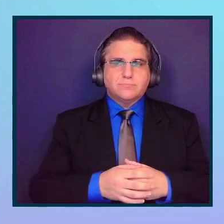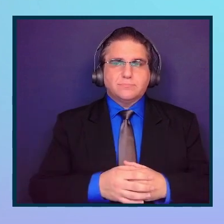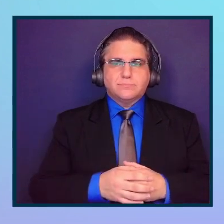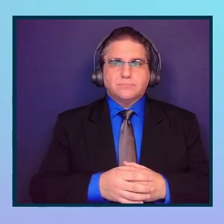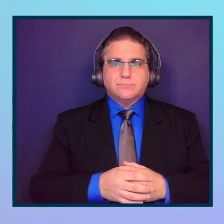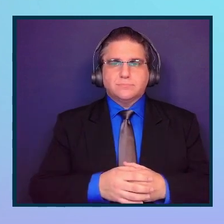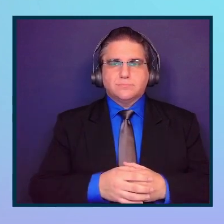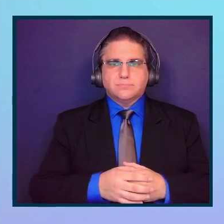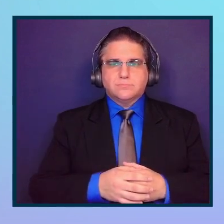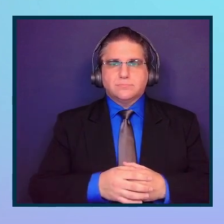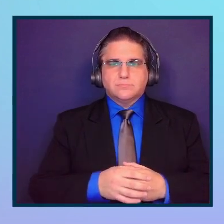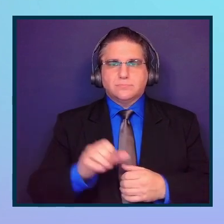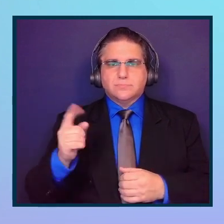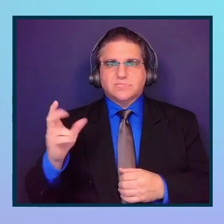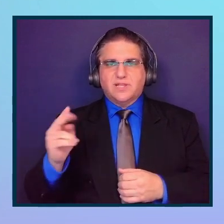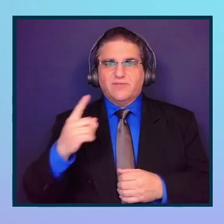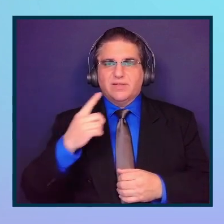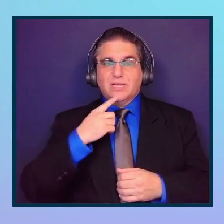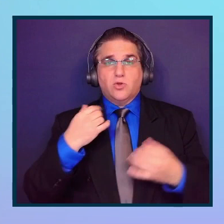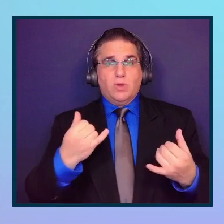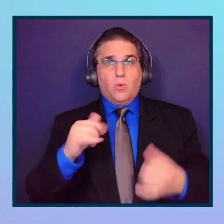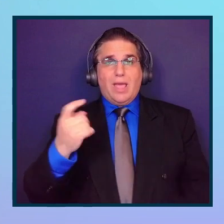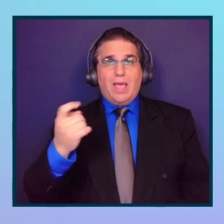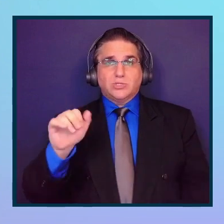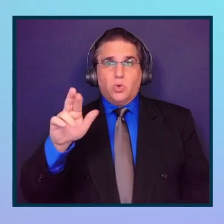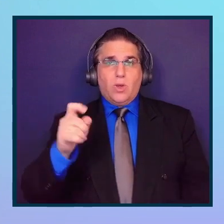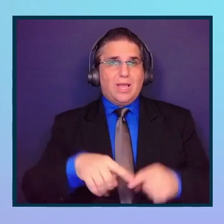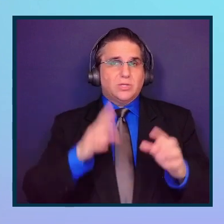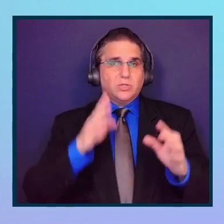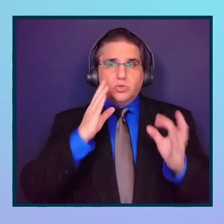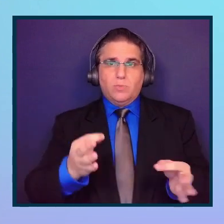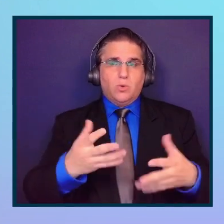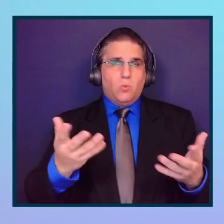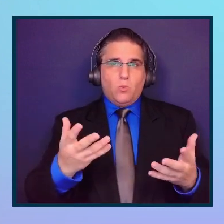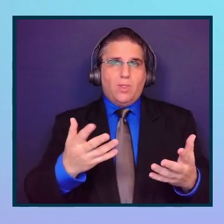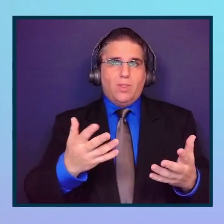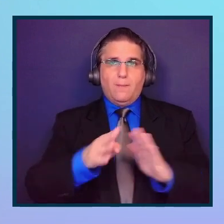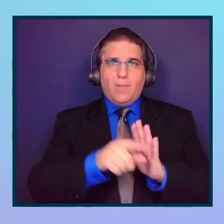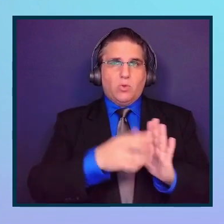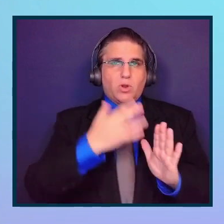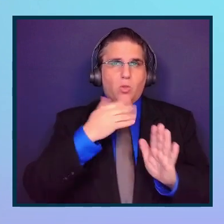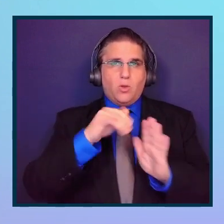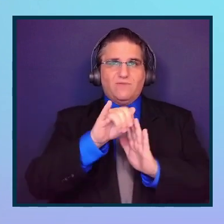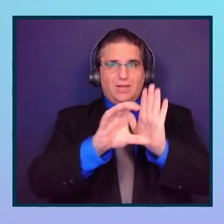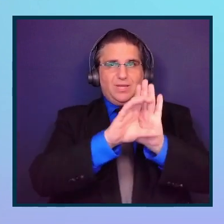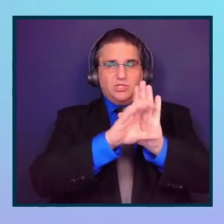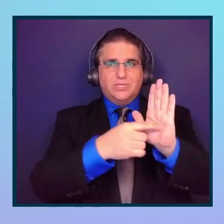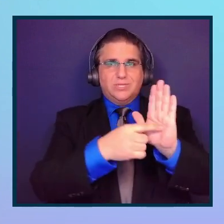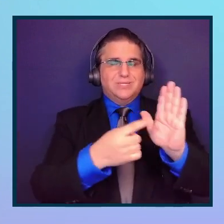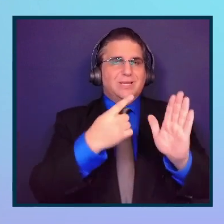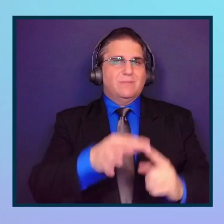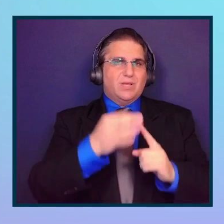yeah, and at the moment, axe-core is unable to determine what the background color of an image is, especially if it's